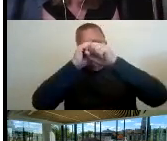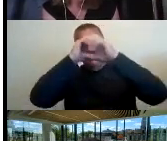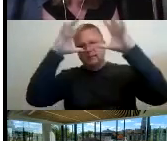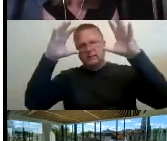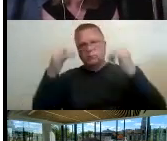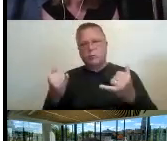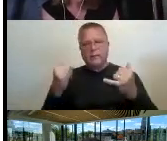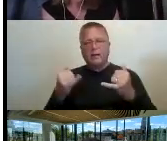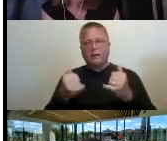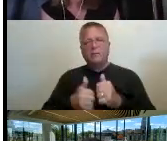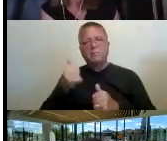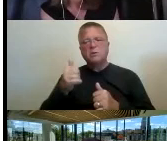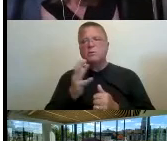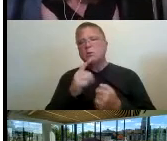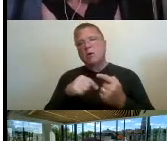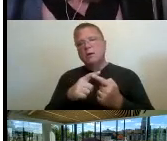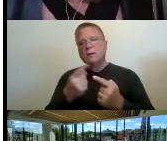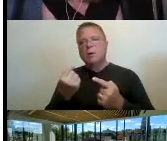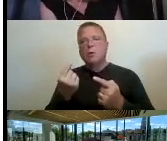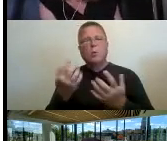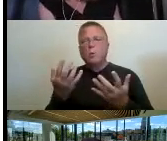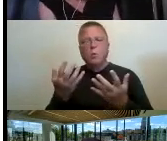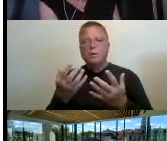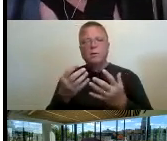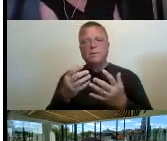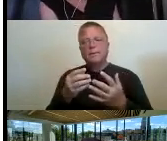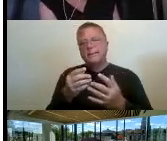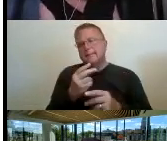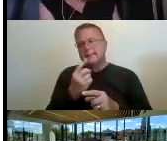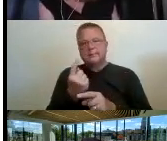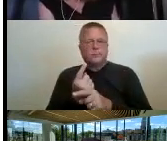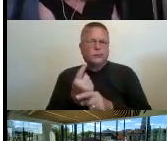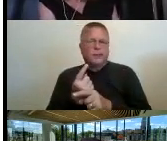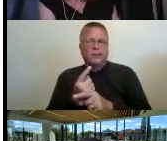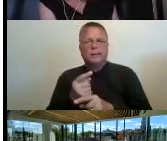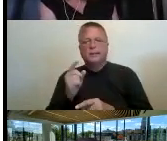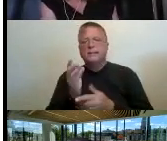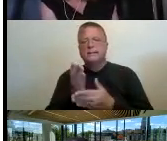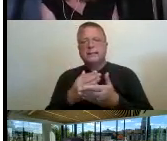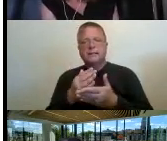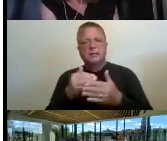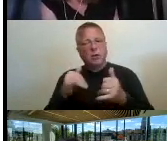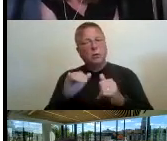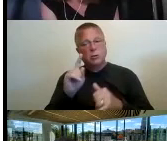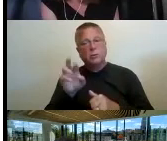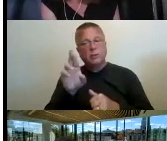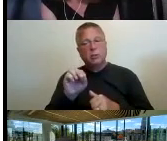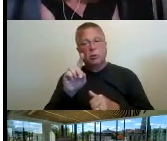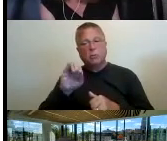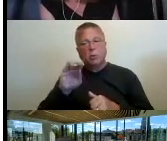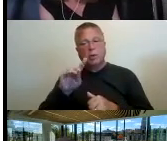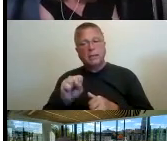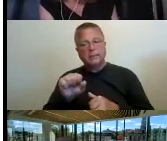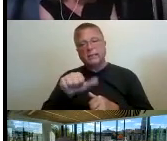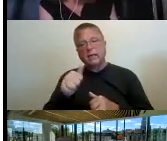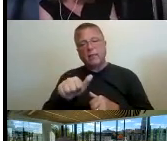for the most part, we're talking about what would be the typical section. Again, there would still be turn pockets, there would still be other kinds of things,